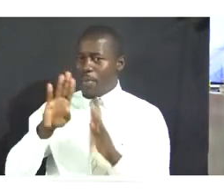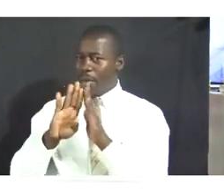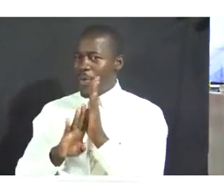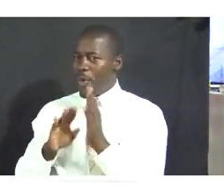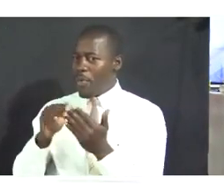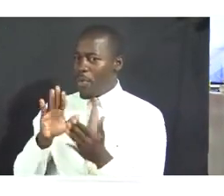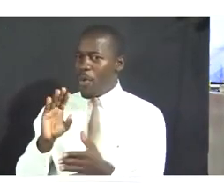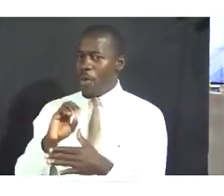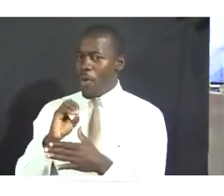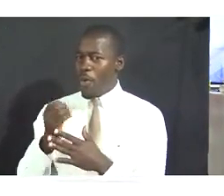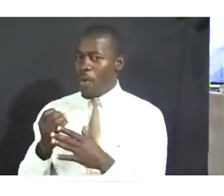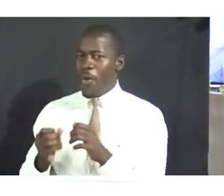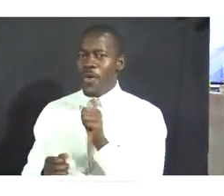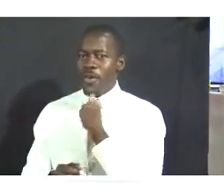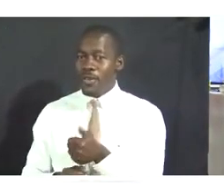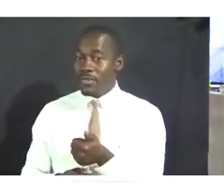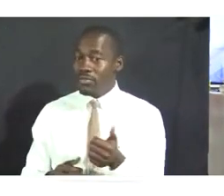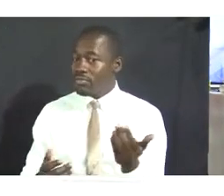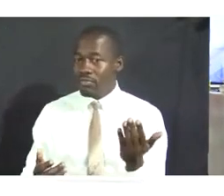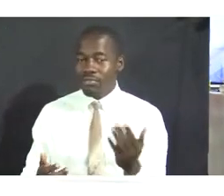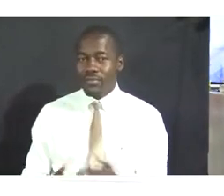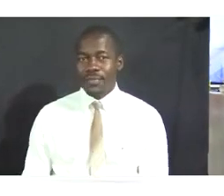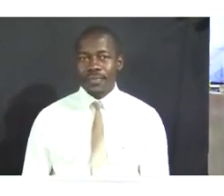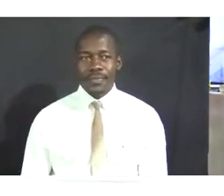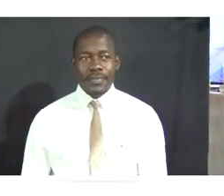are Bible teachers?